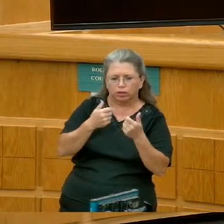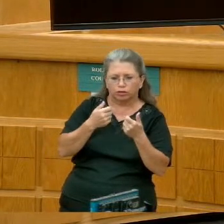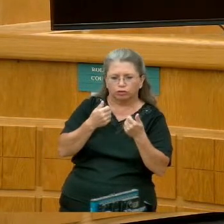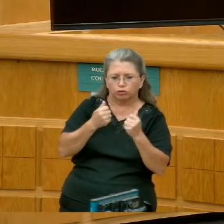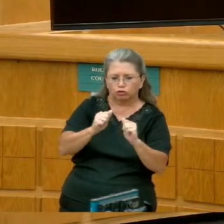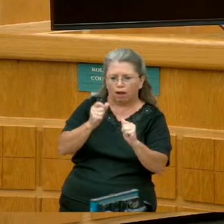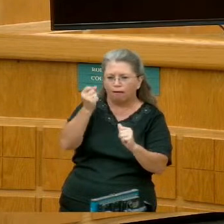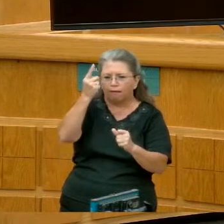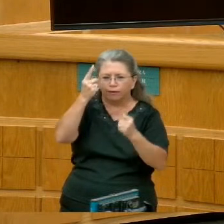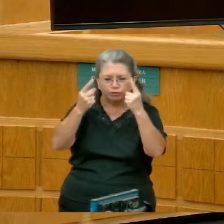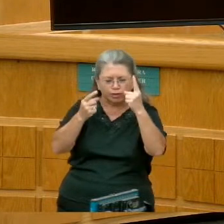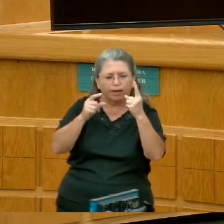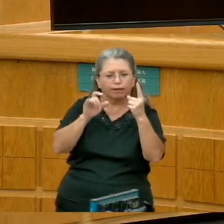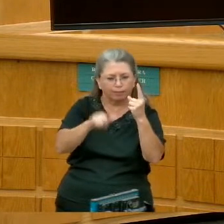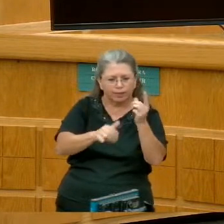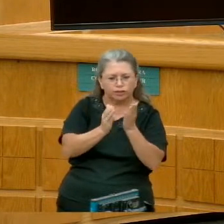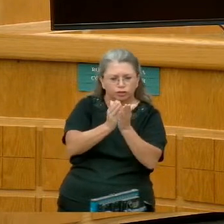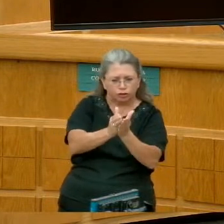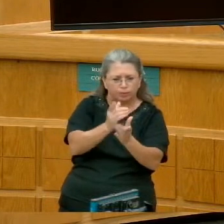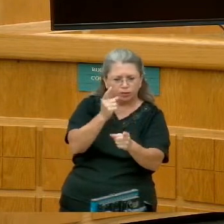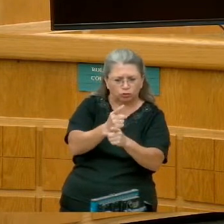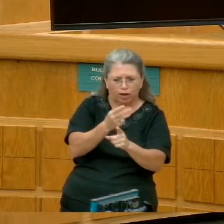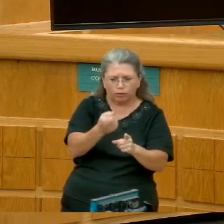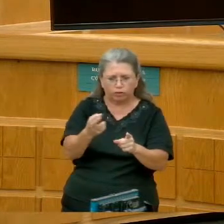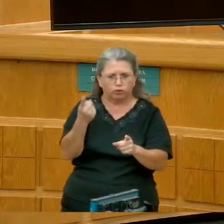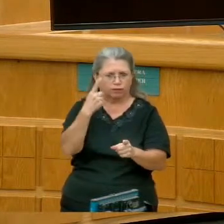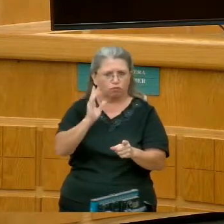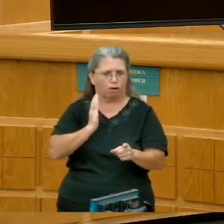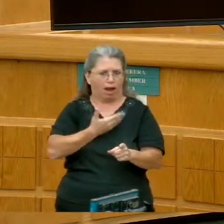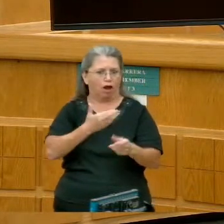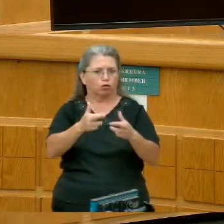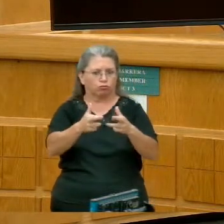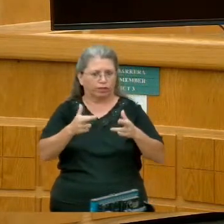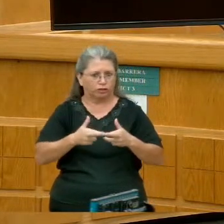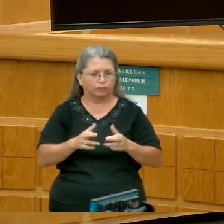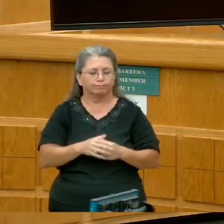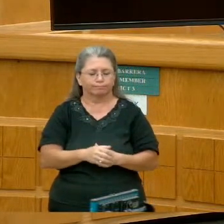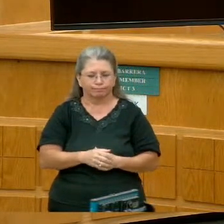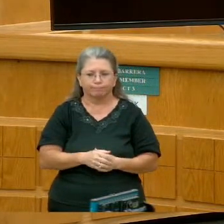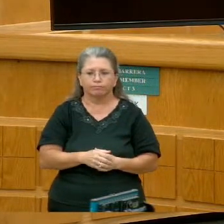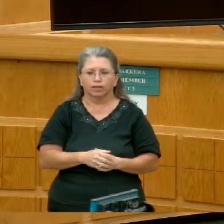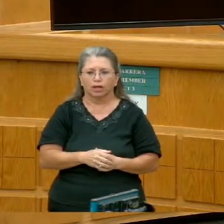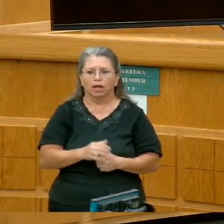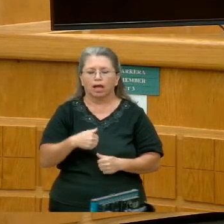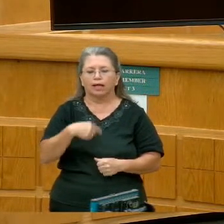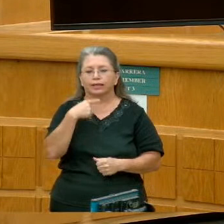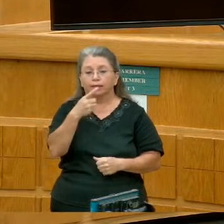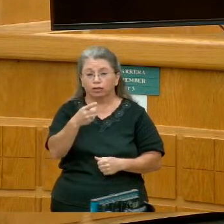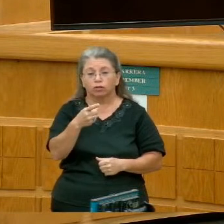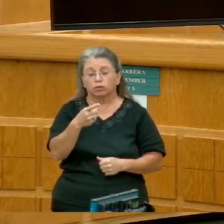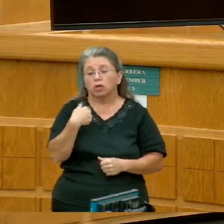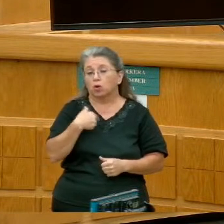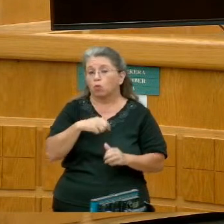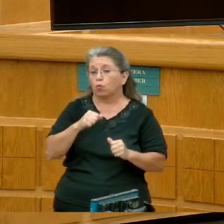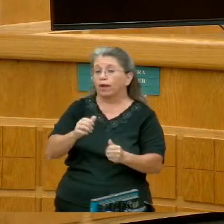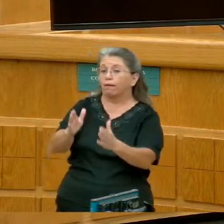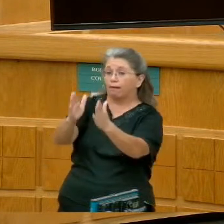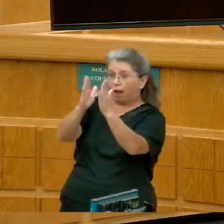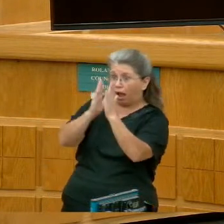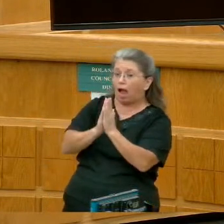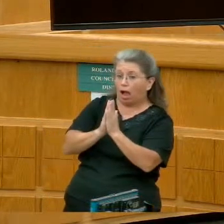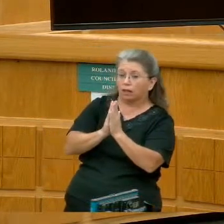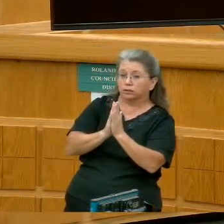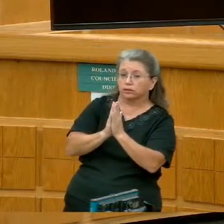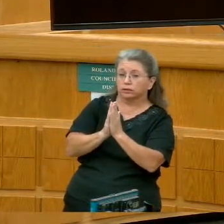our geographic region. I can tell you that if nothing else, we can ask, and we can